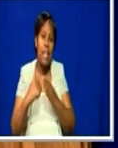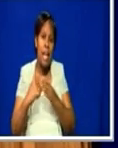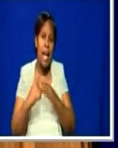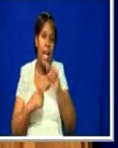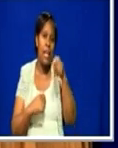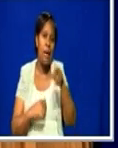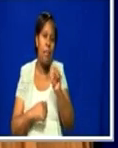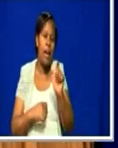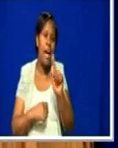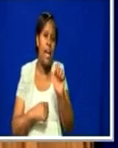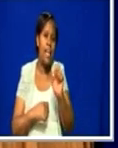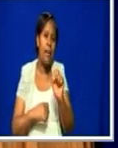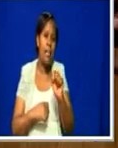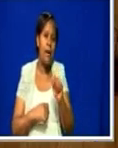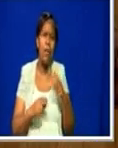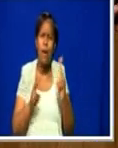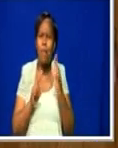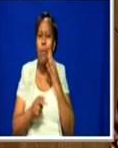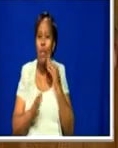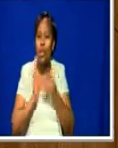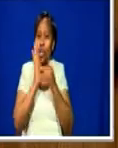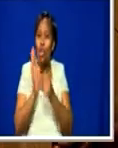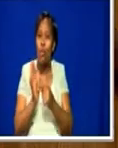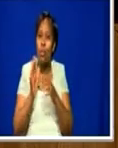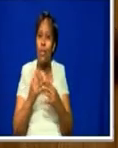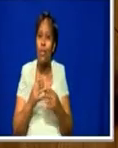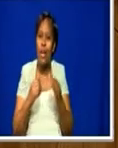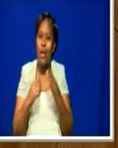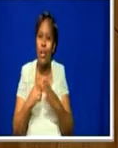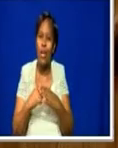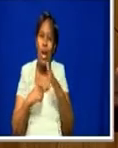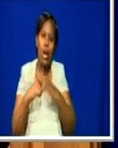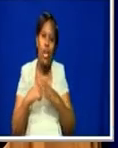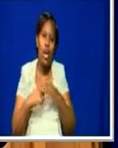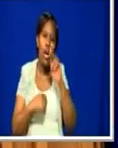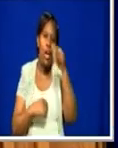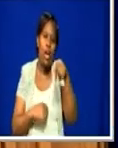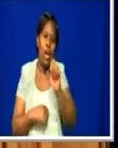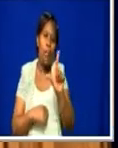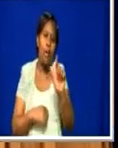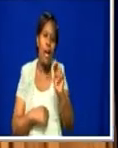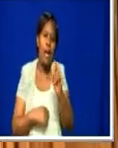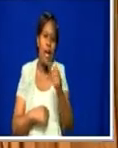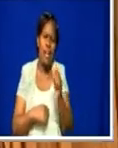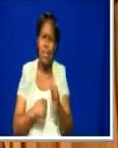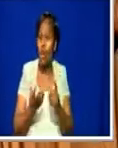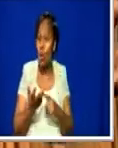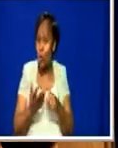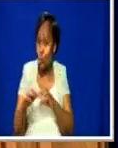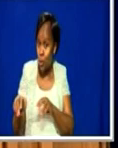planets. My very mother just showed us 9 planets. And so what we'll do is